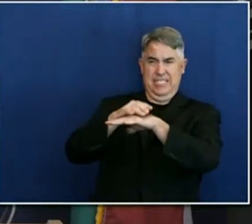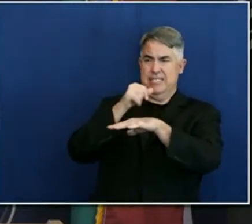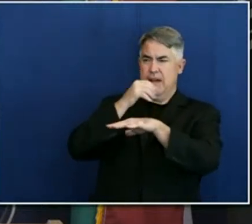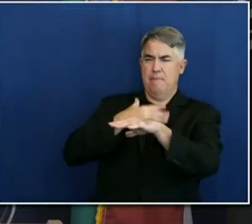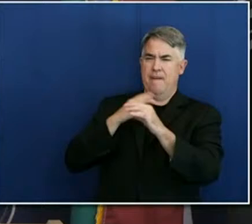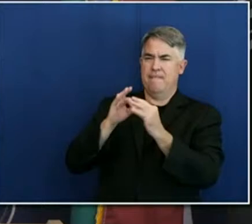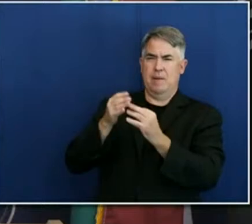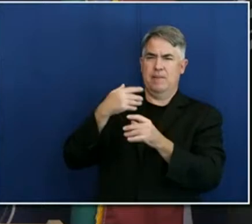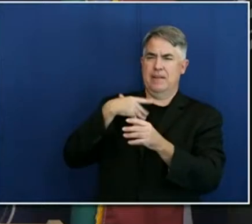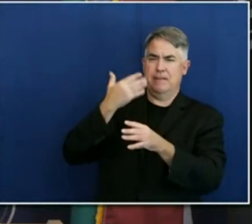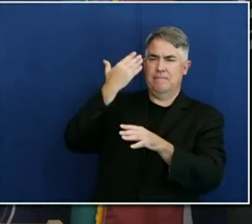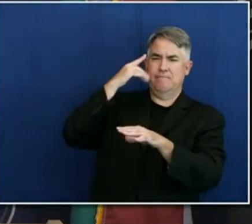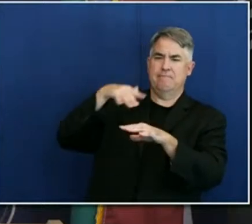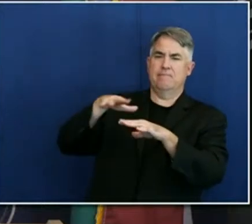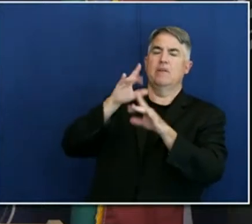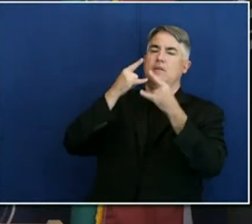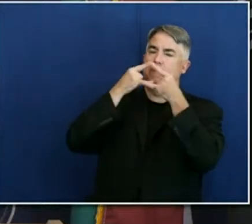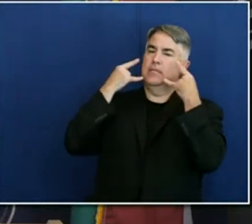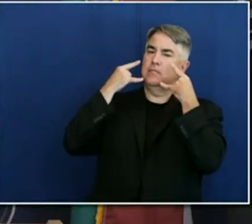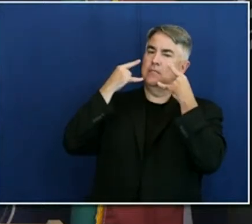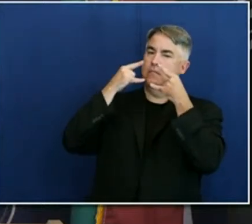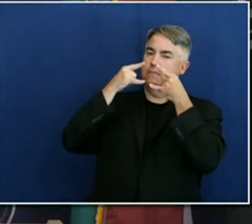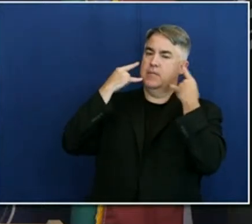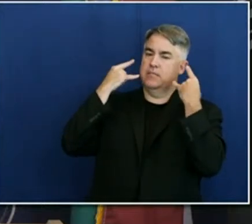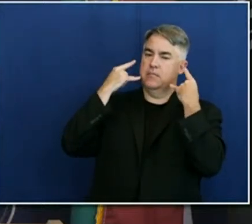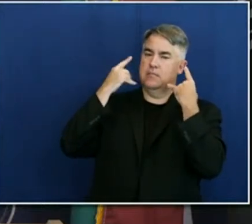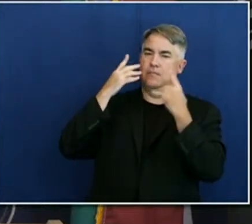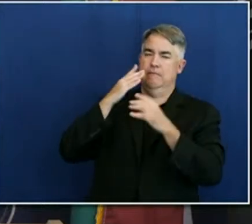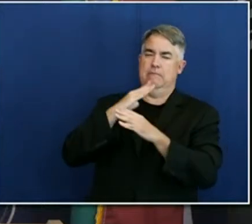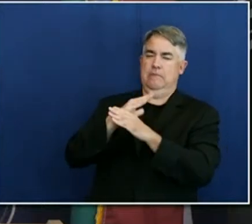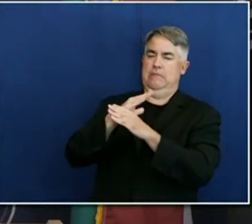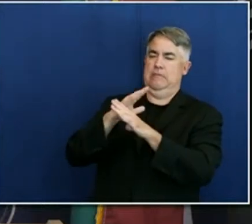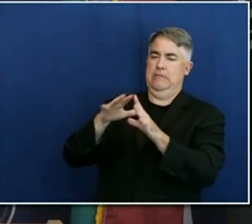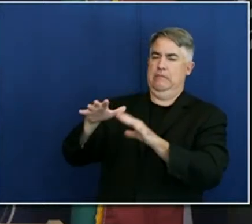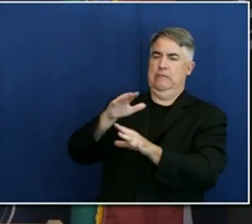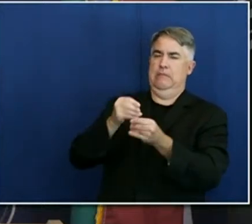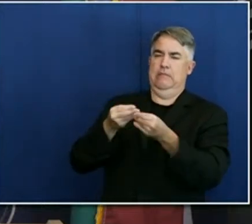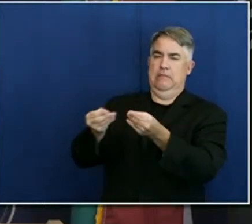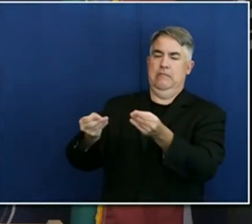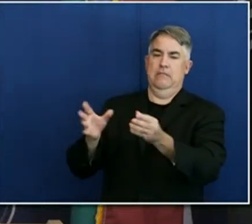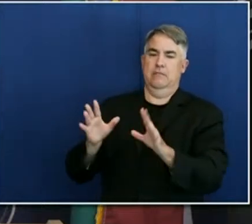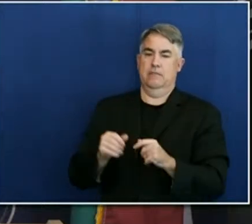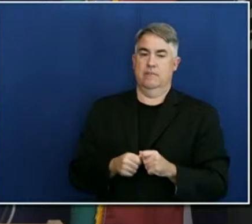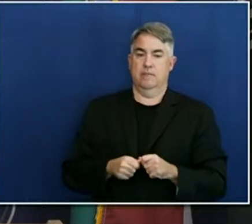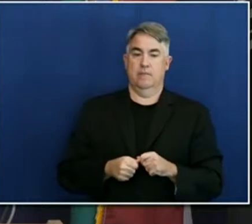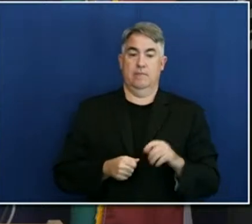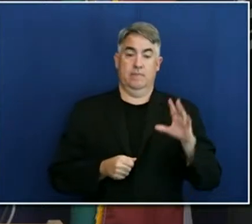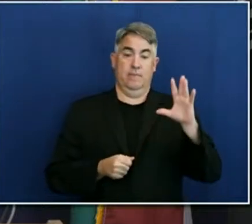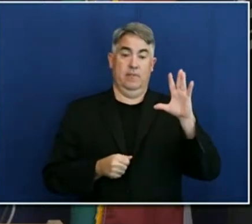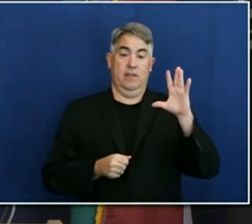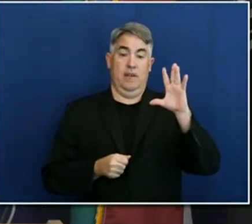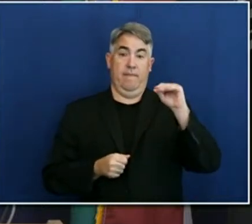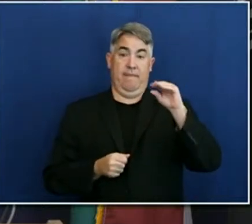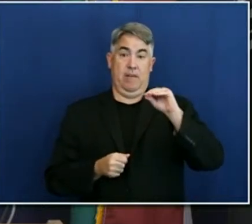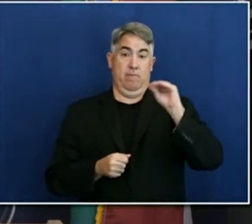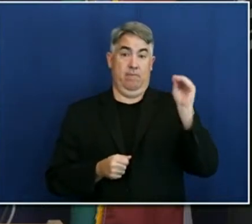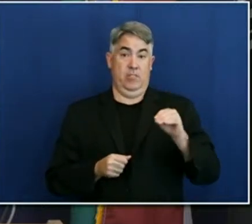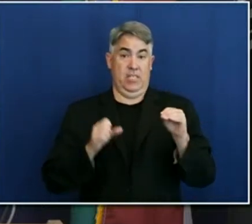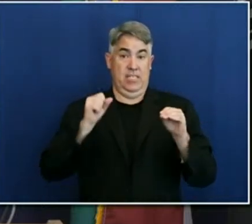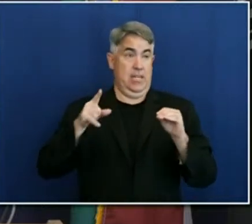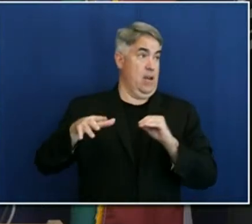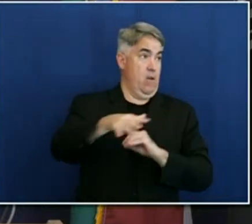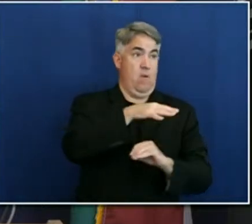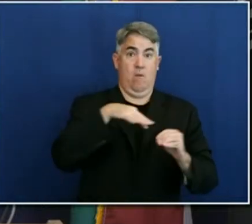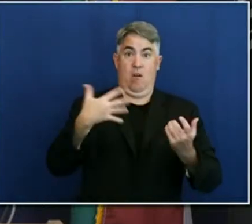covering. That's just designed to protect. We're only just over half of San Diego that's been vaccinated. We're on the seam.